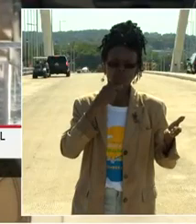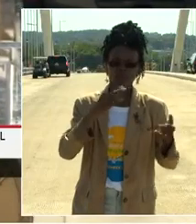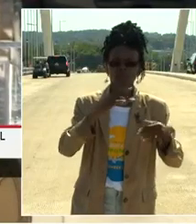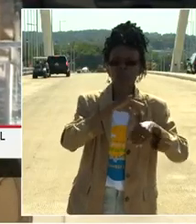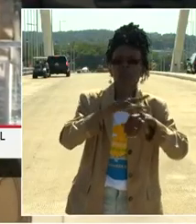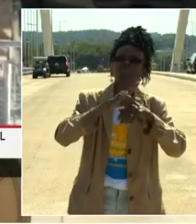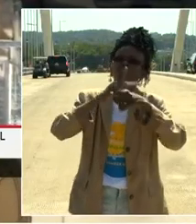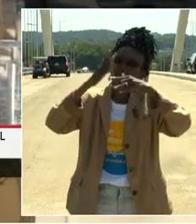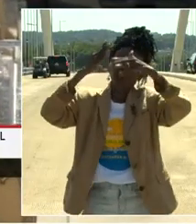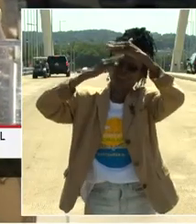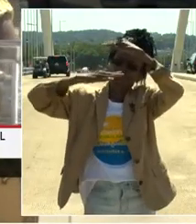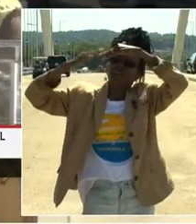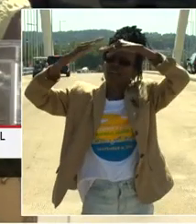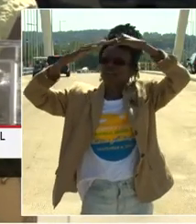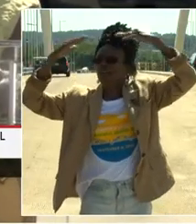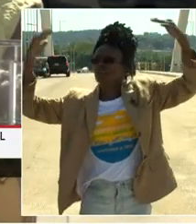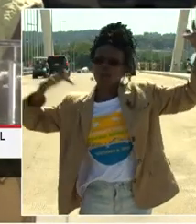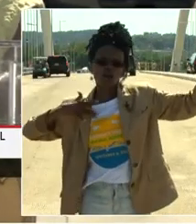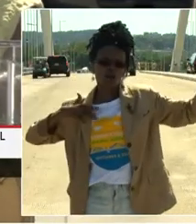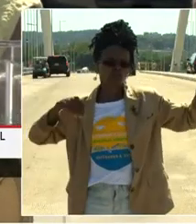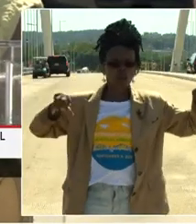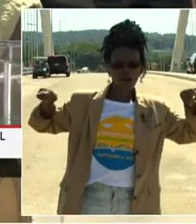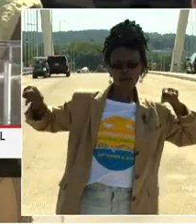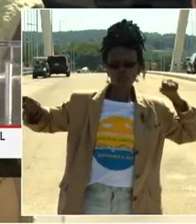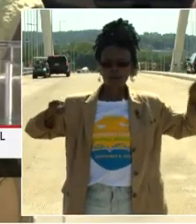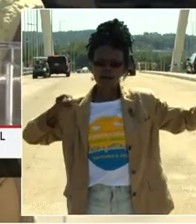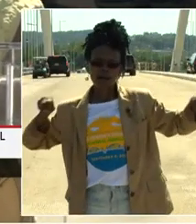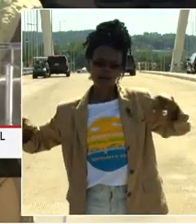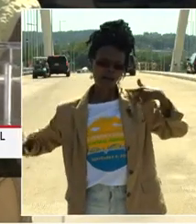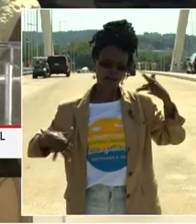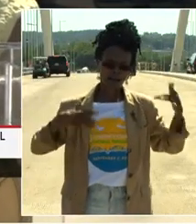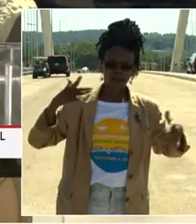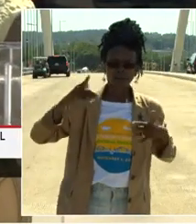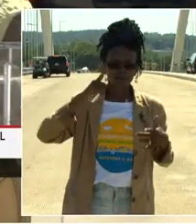heaven ring. Ring with the